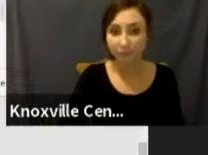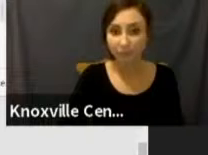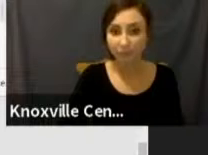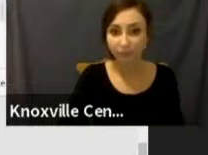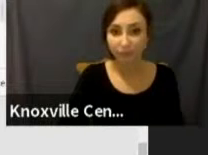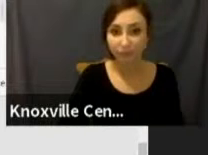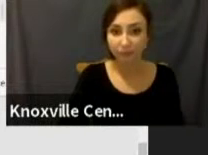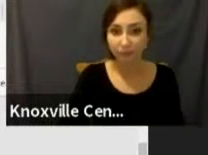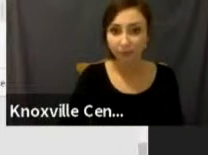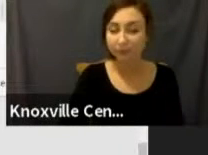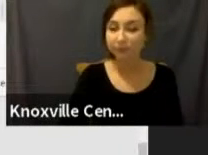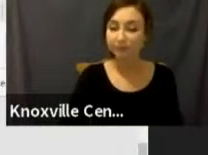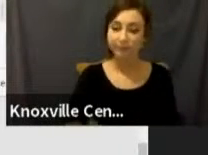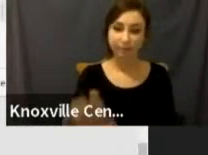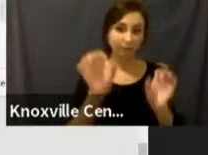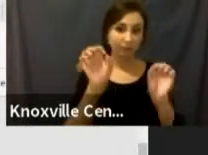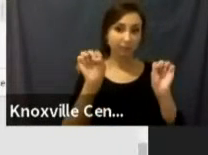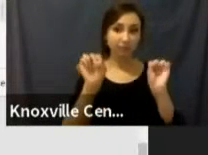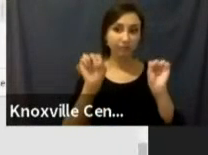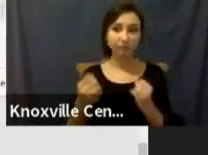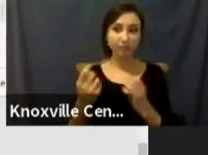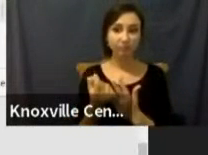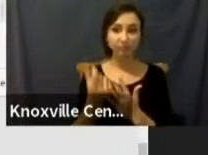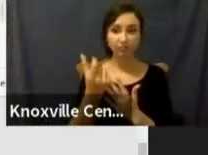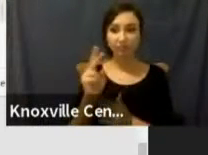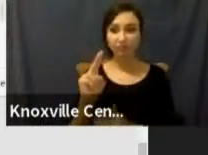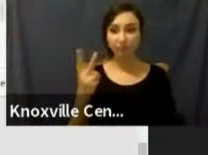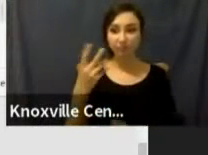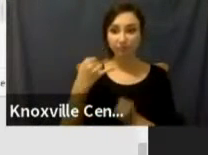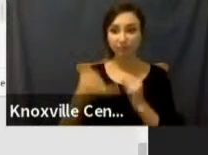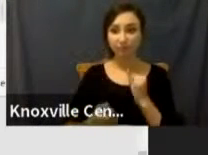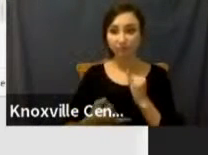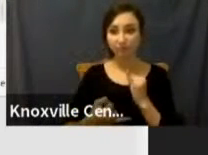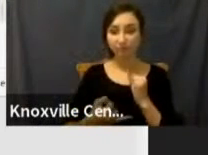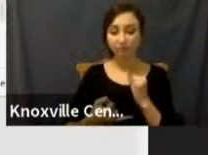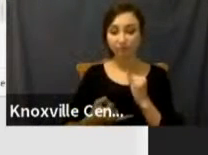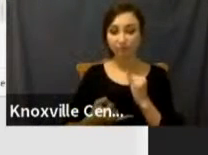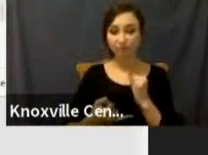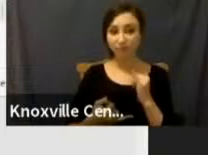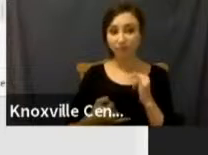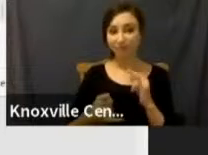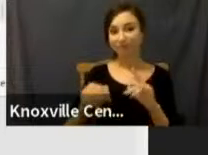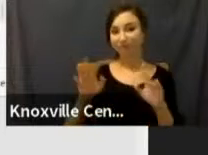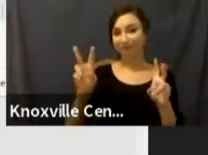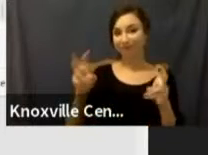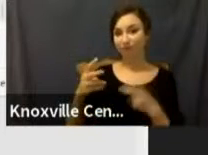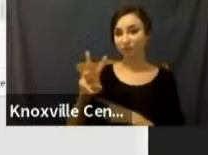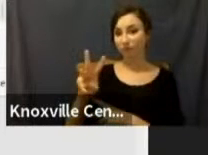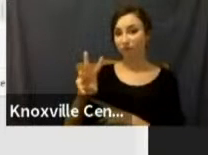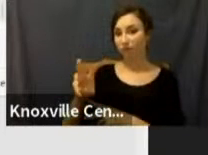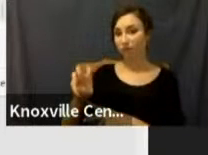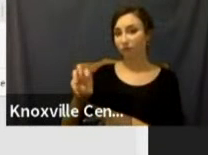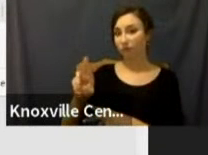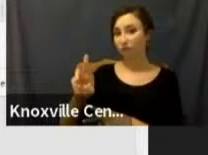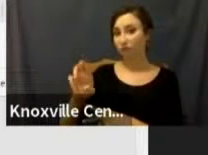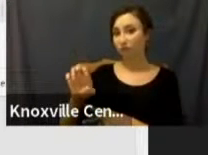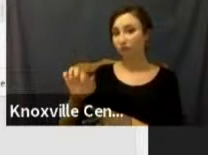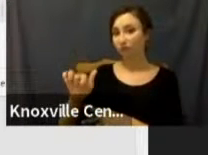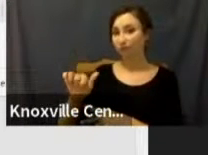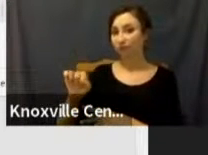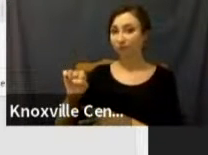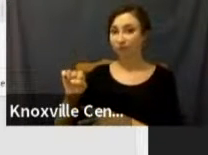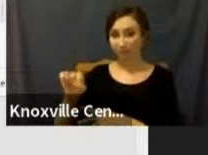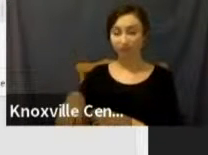So we can take out the second to last whereas is what we can do.